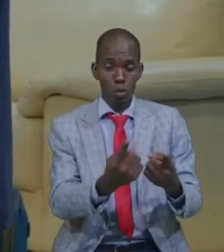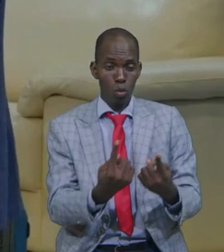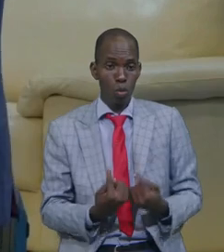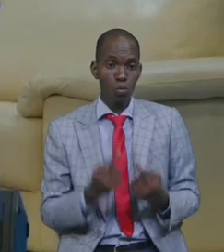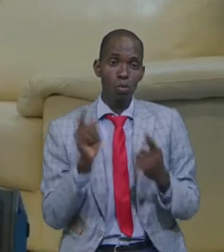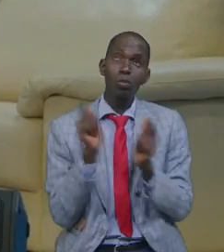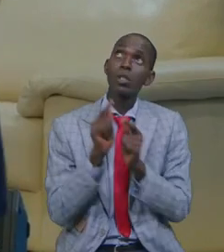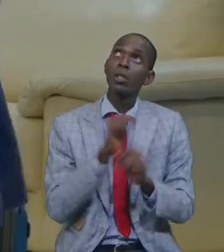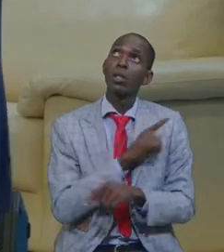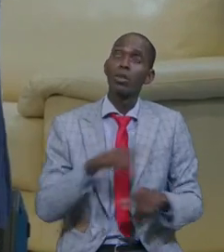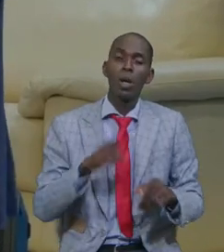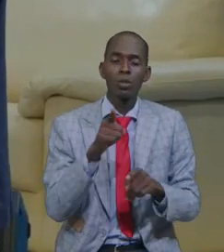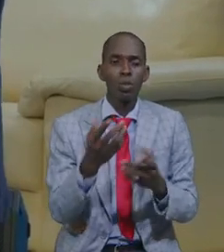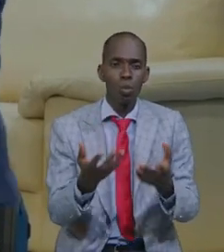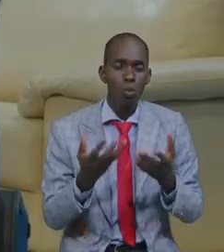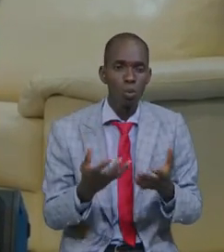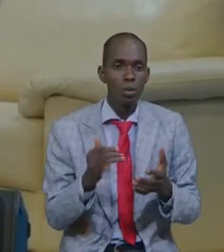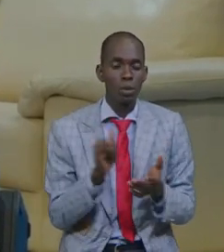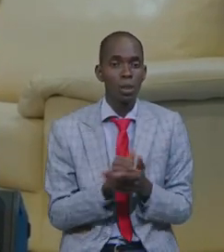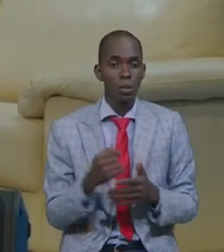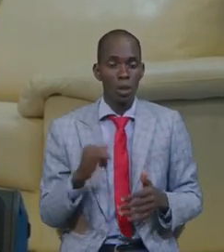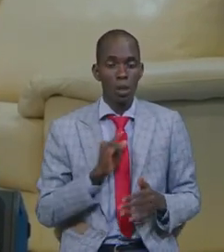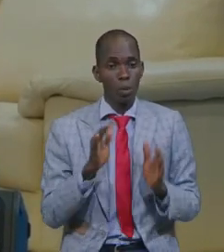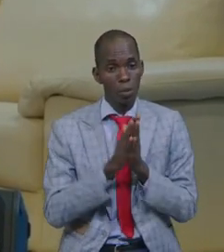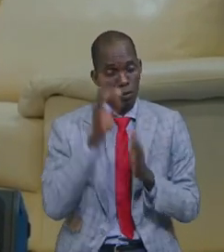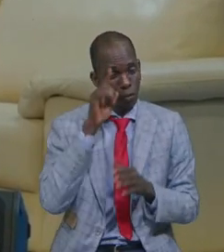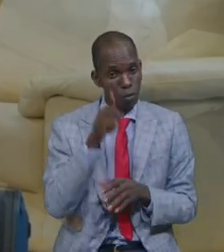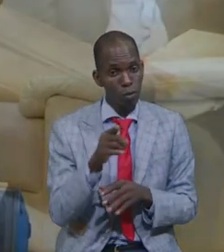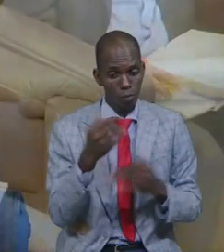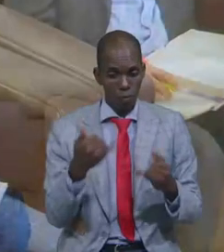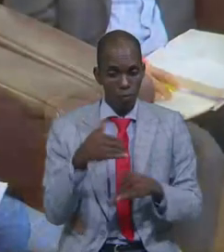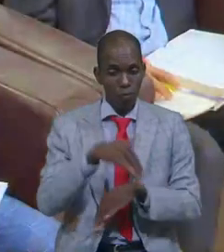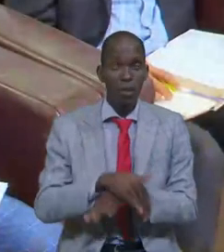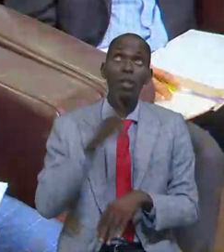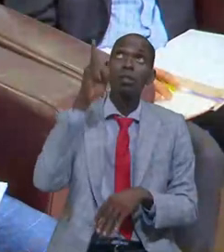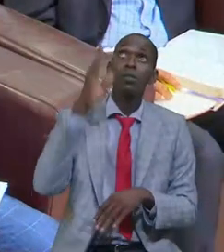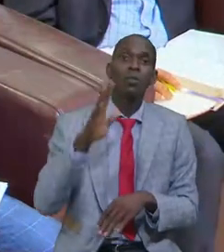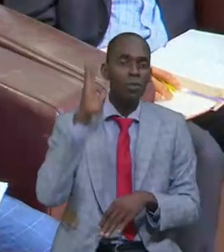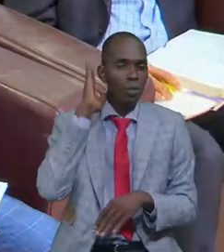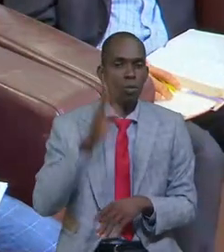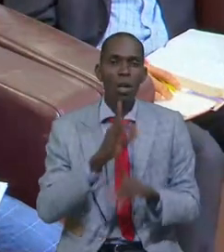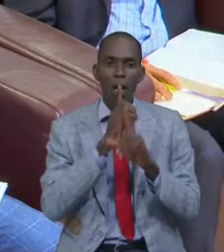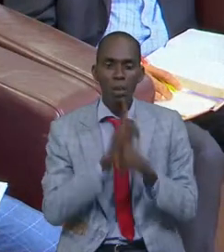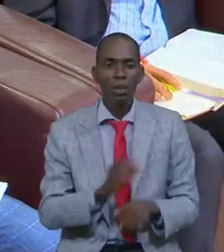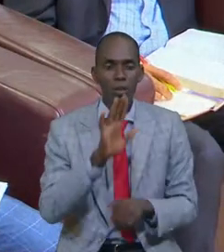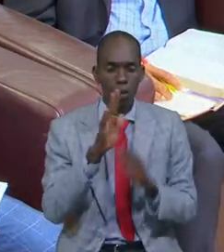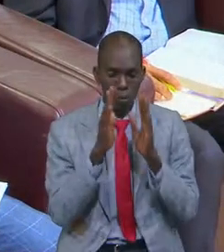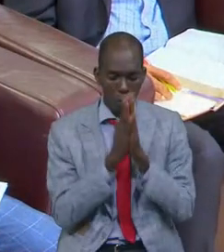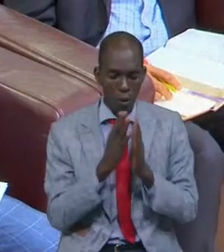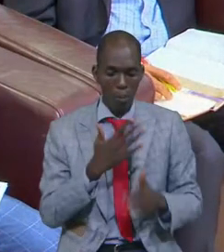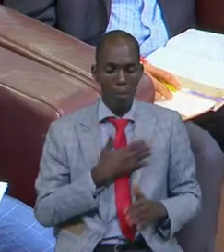that we pray for you, tonight God will answer your prayer, my